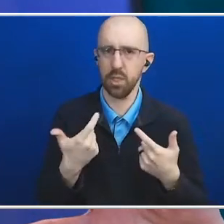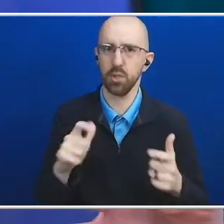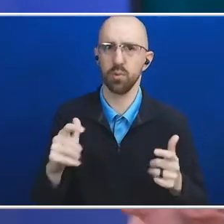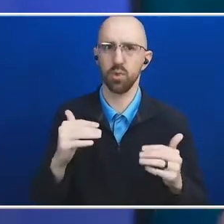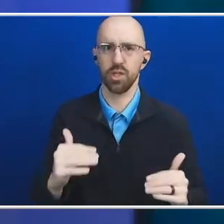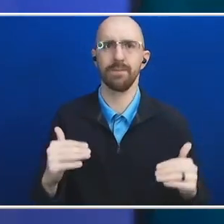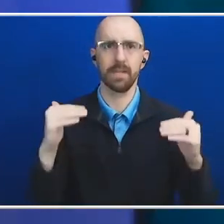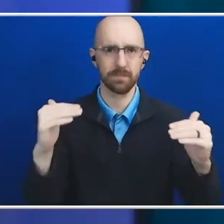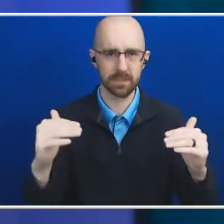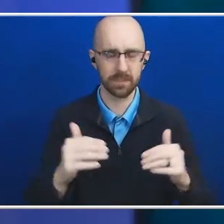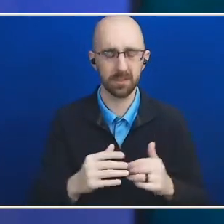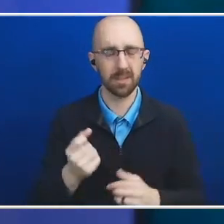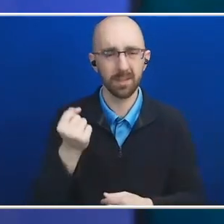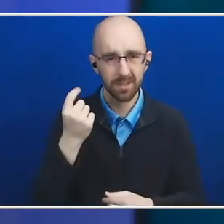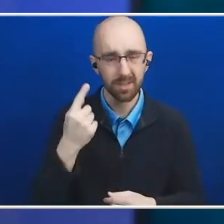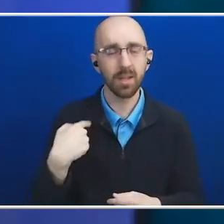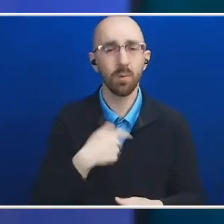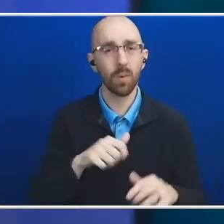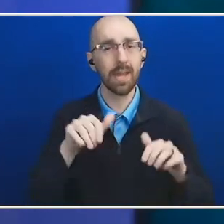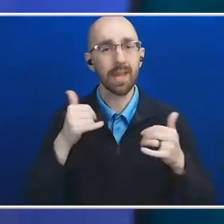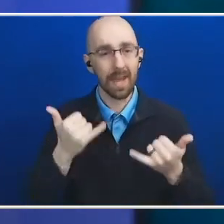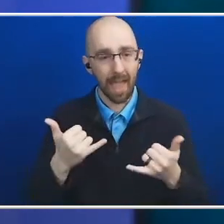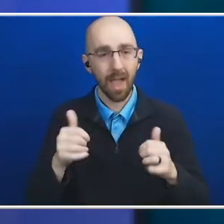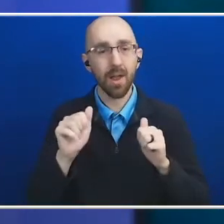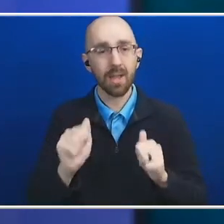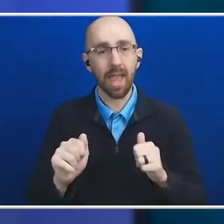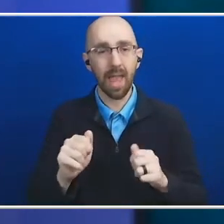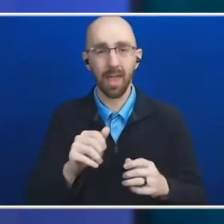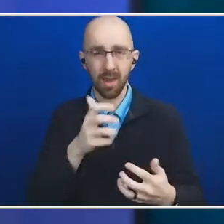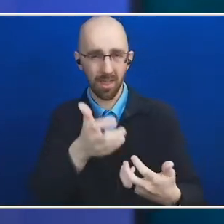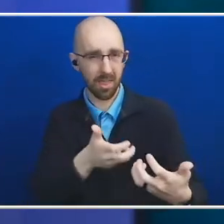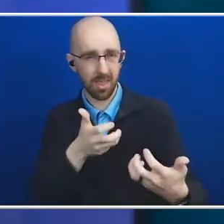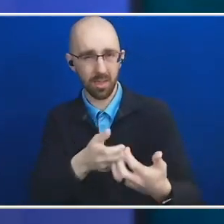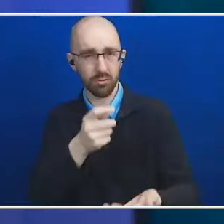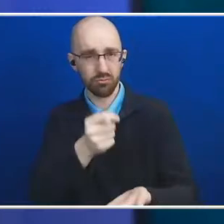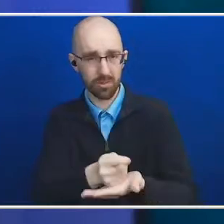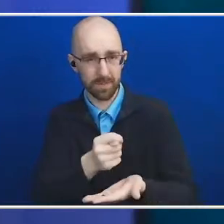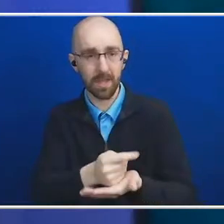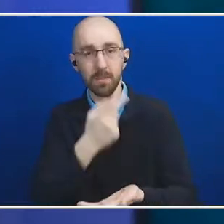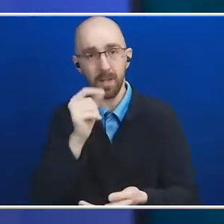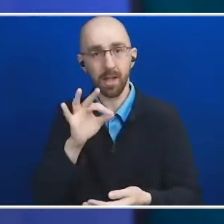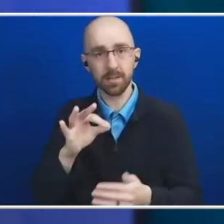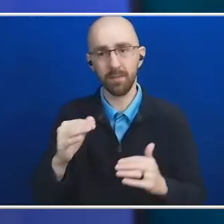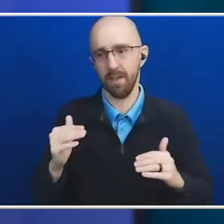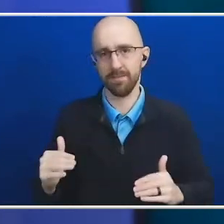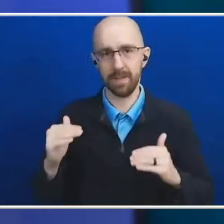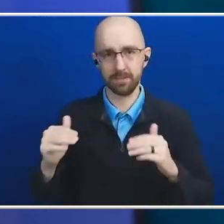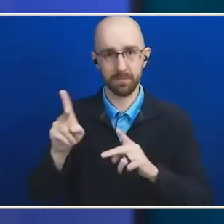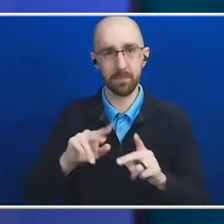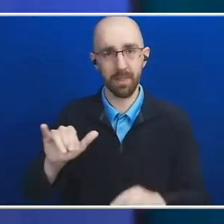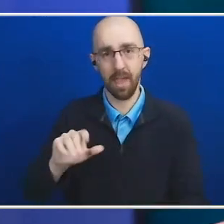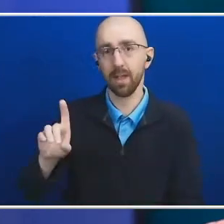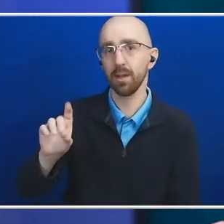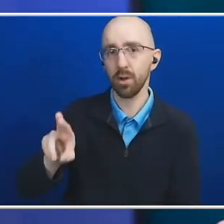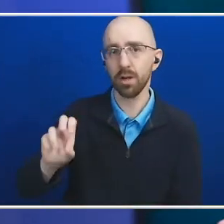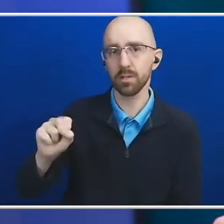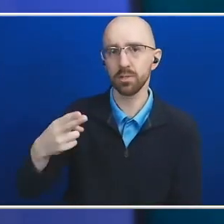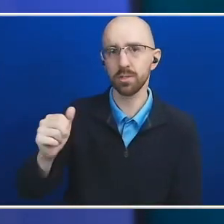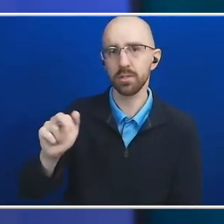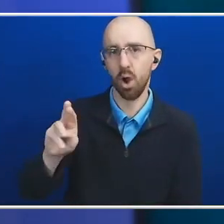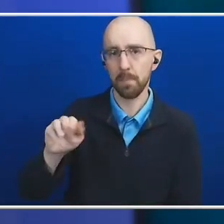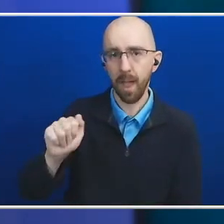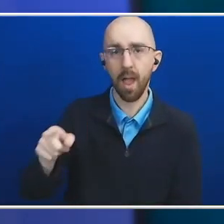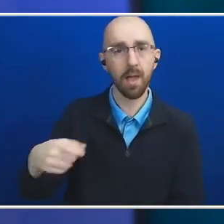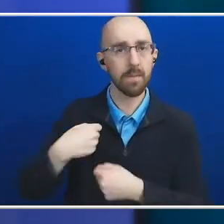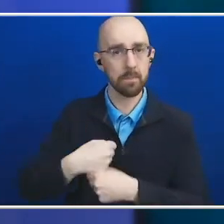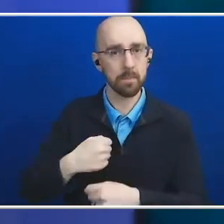but we can now right-size treatment, and because of the advancements that people like Dr. Sharma have made, we actually are able to